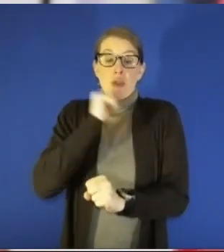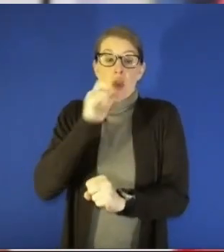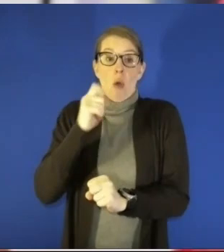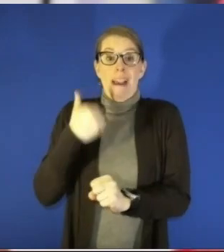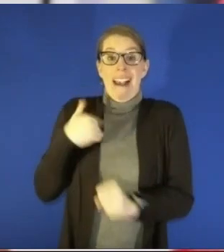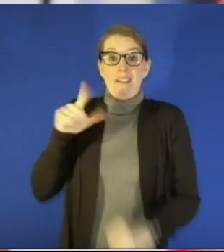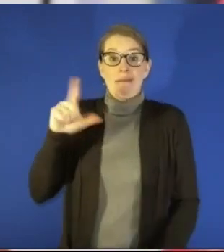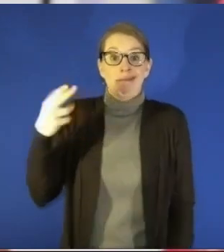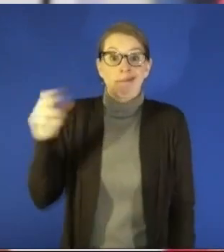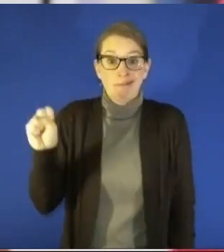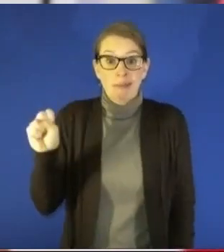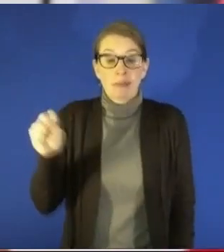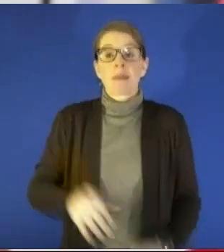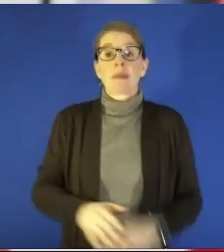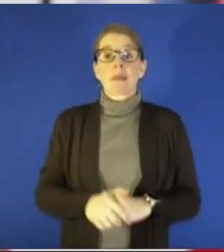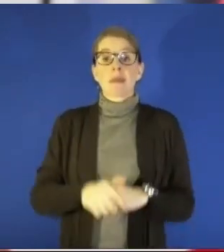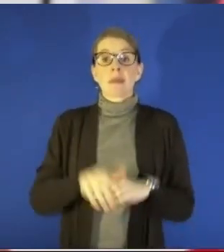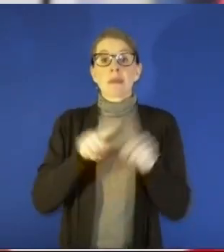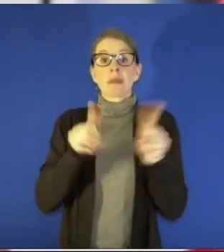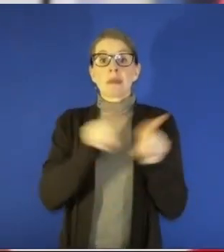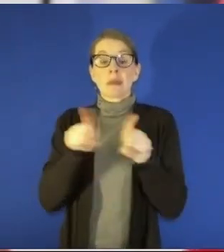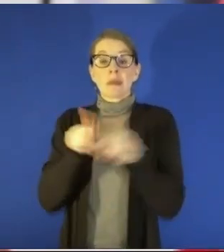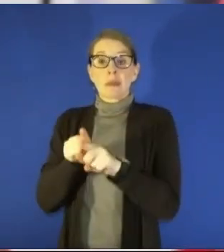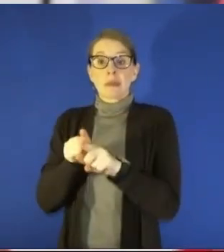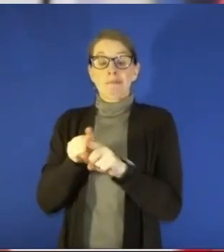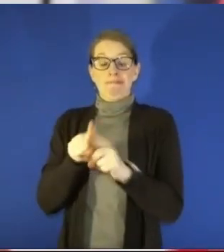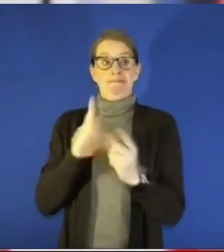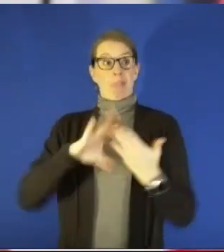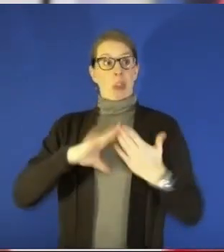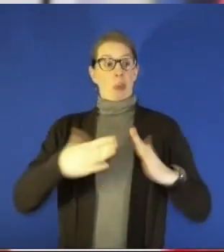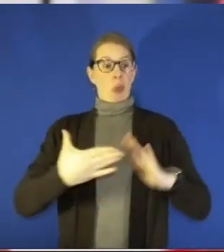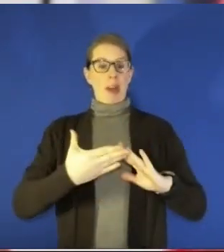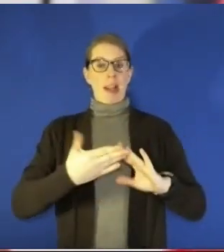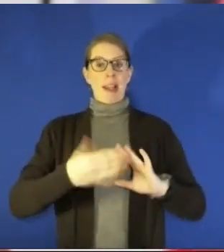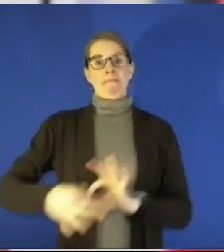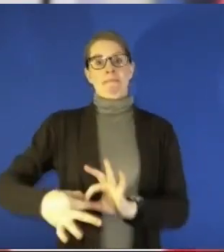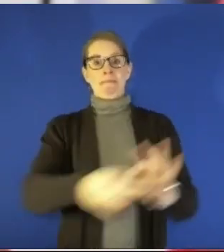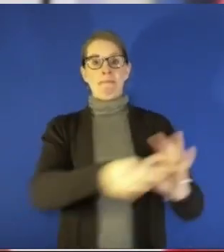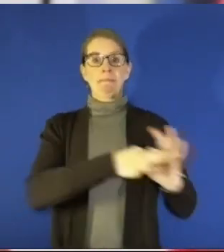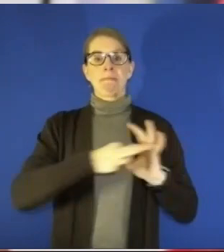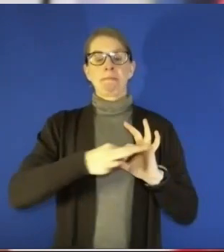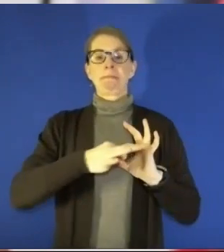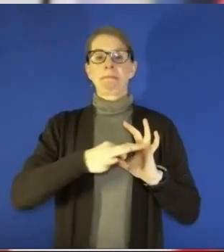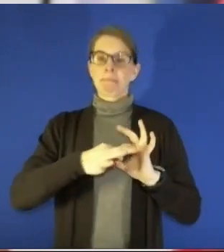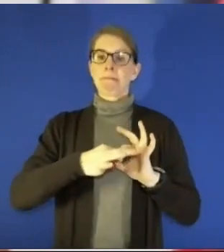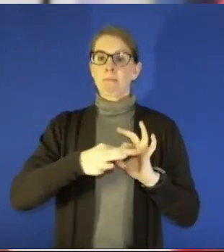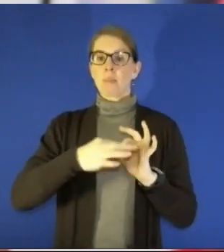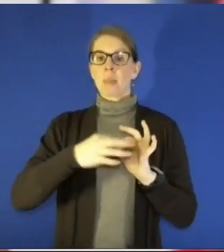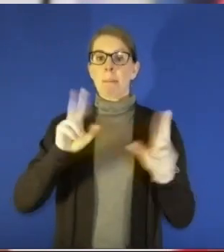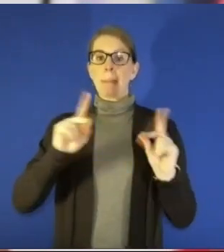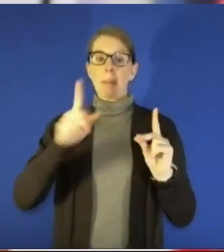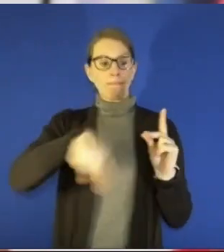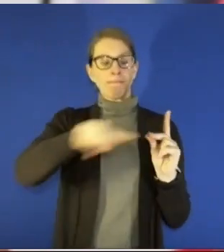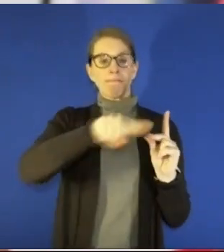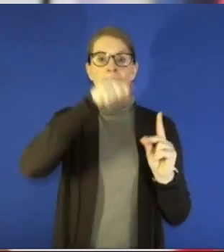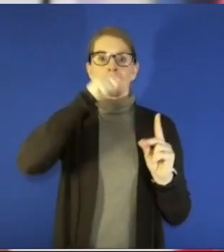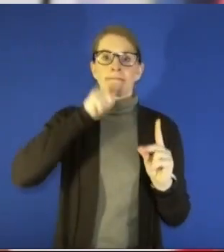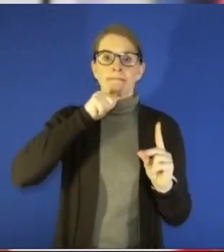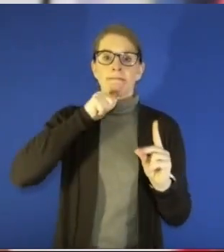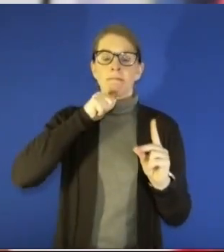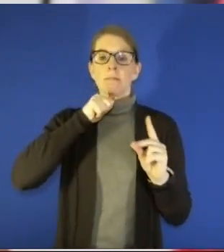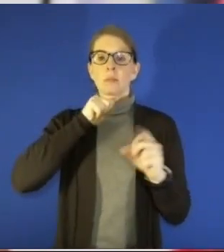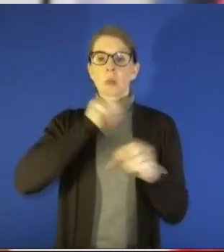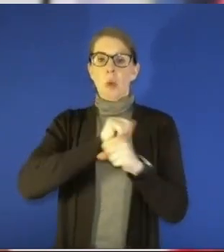haul symptoms, but it also creates a sense of community so that those that are suffering or working through